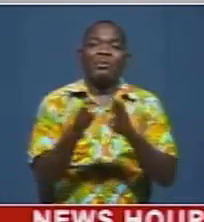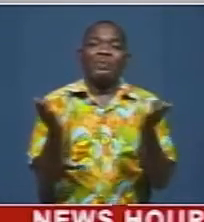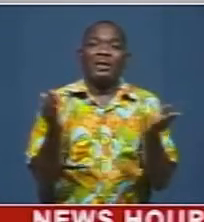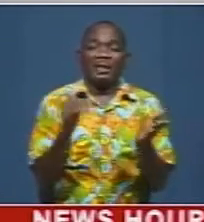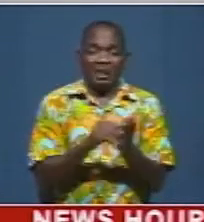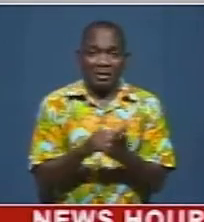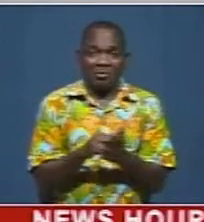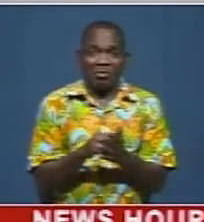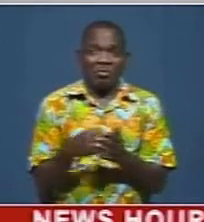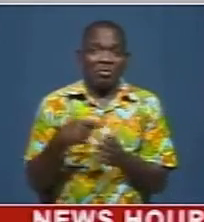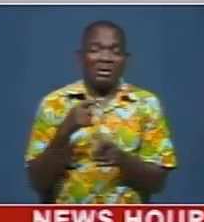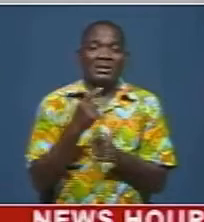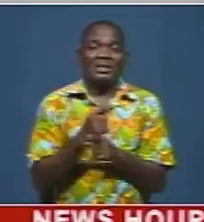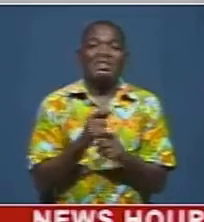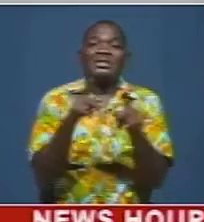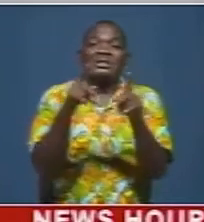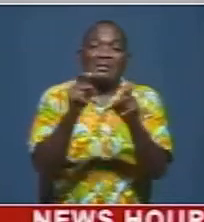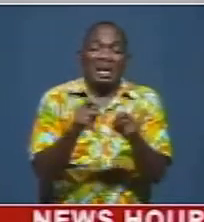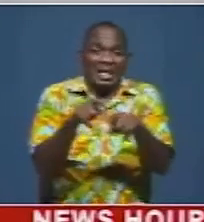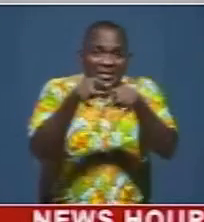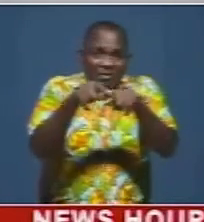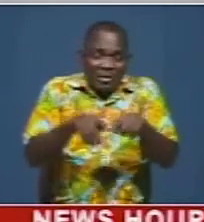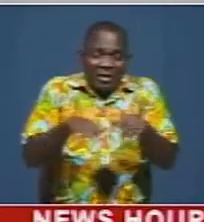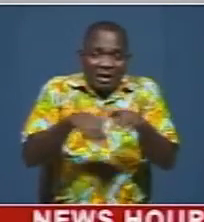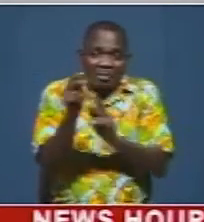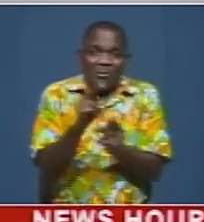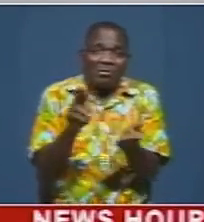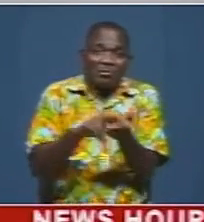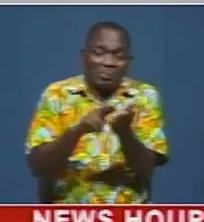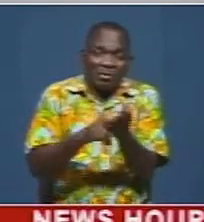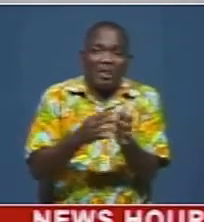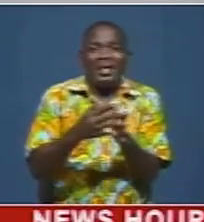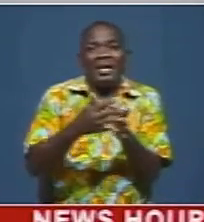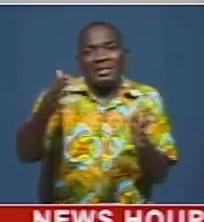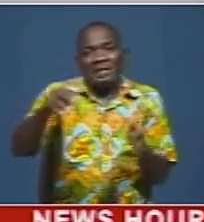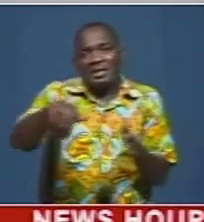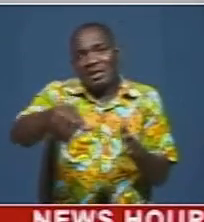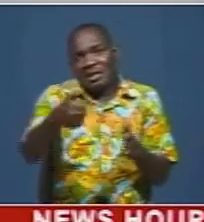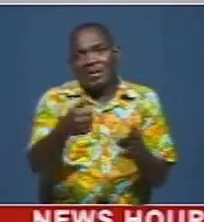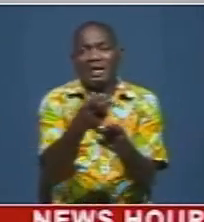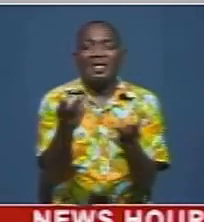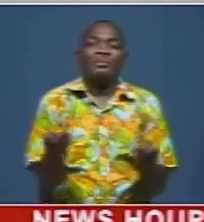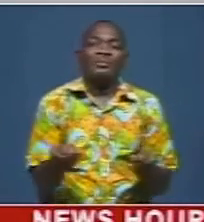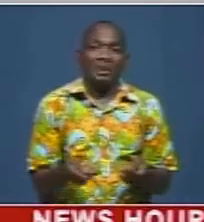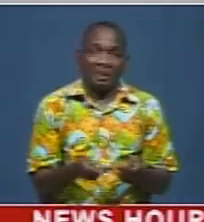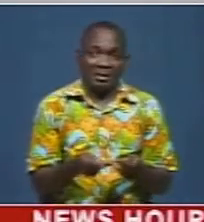so like I said, depending on how it will go, then it